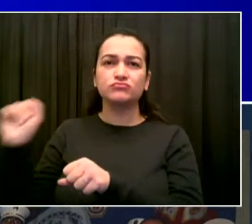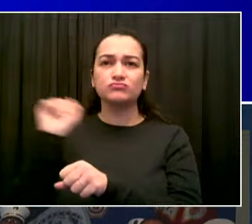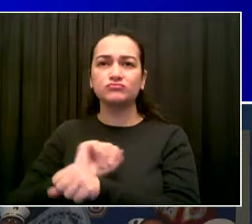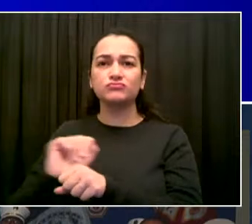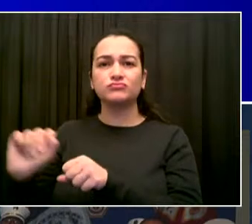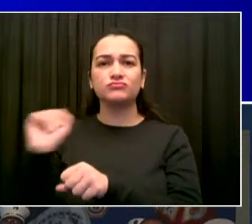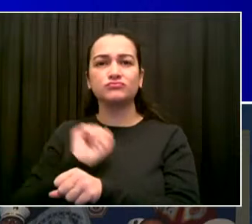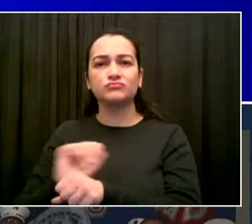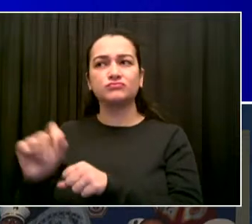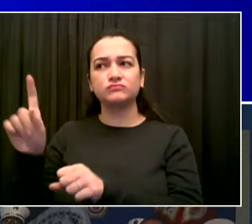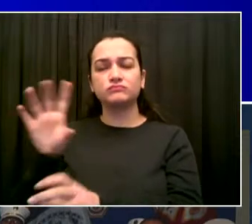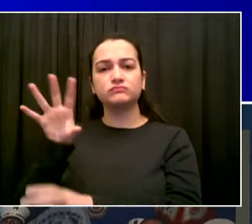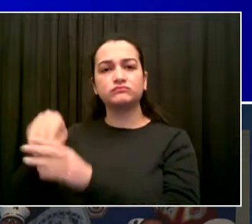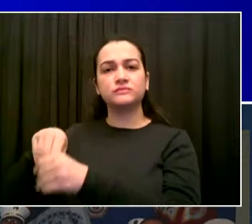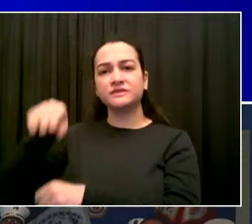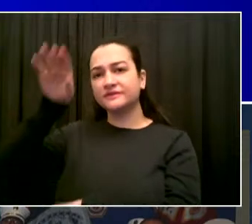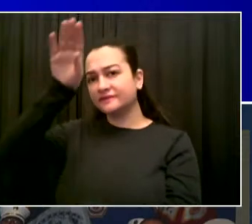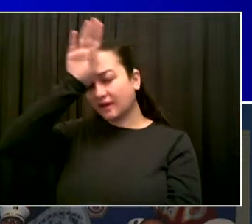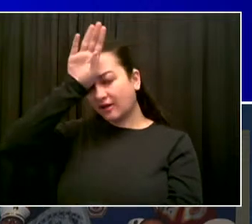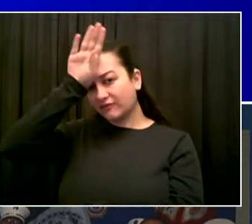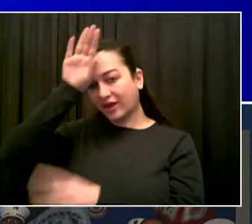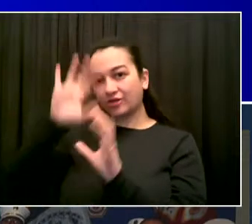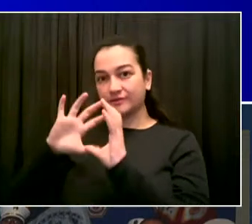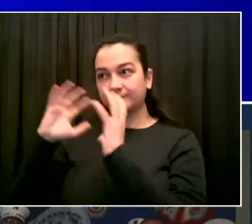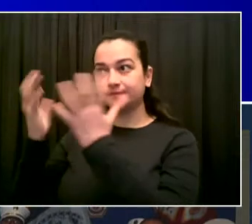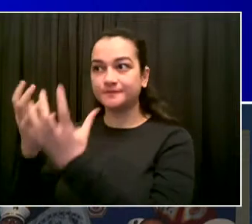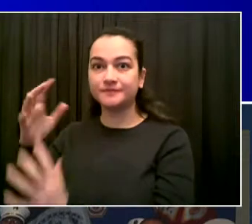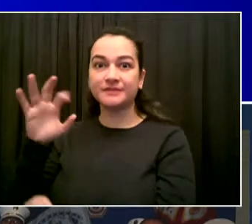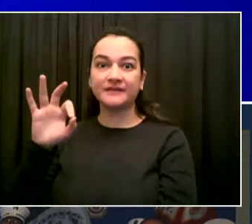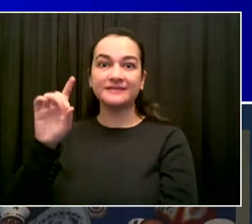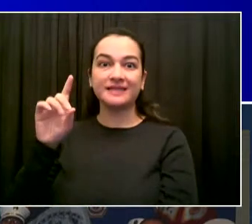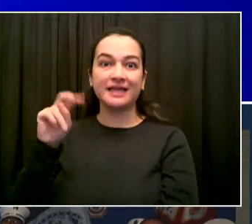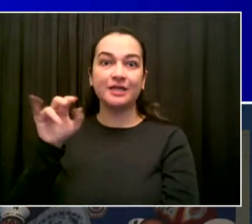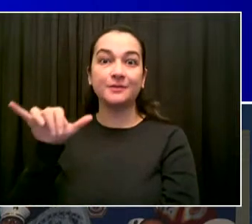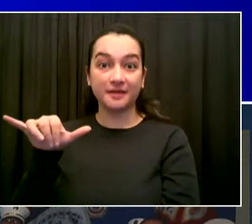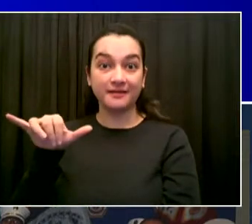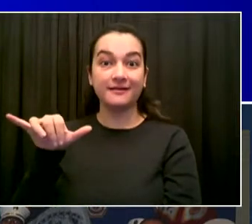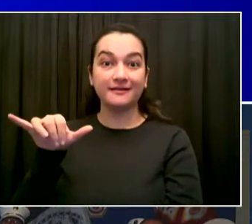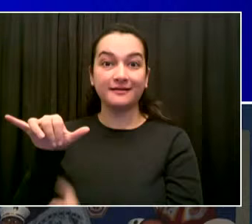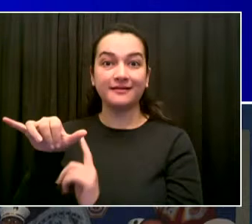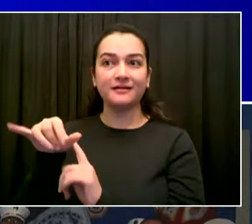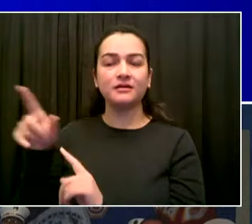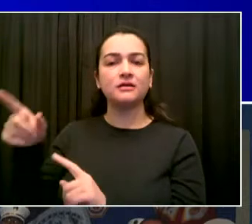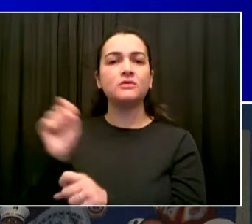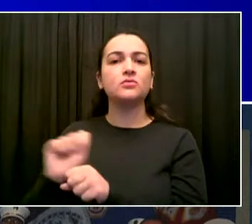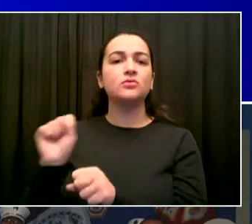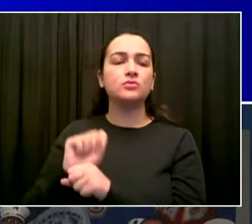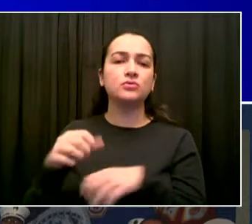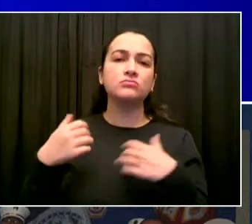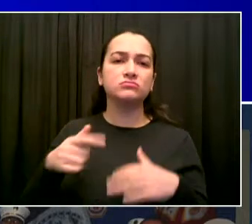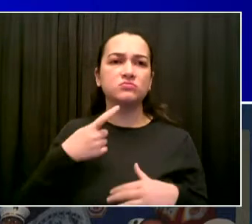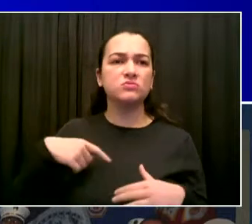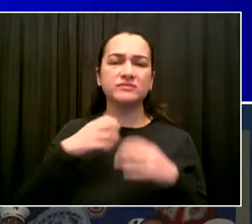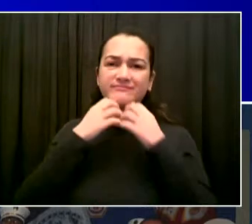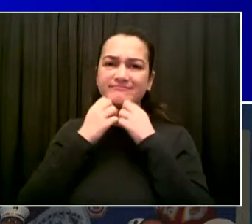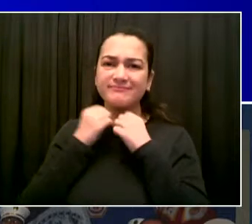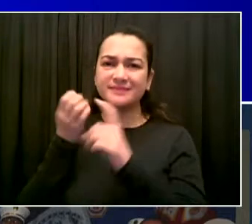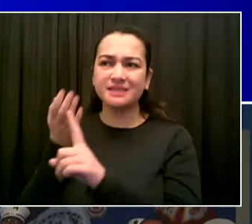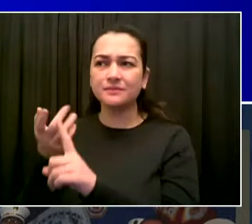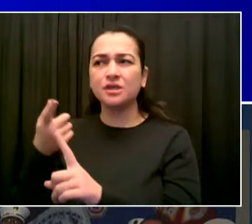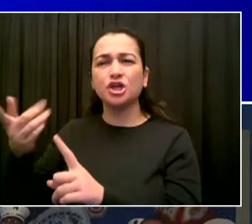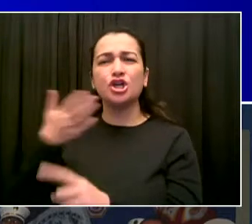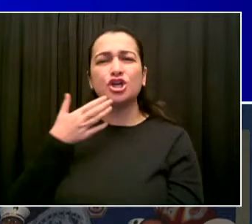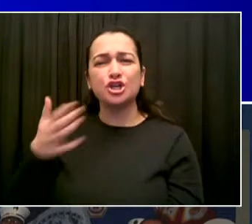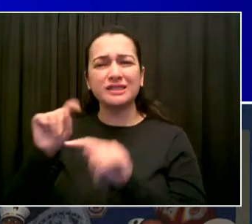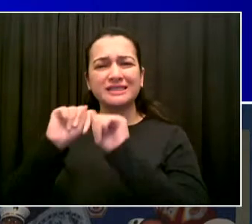cared deeply for the people of the city, protecting them, loved being a New York City firefighter, believed in the FDNY,